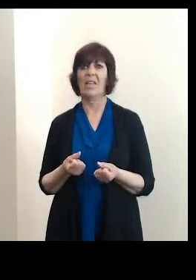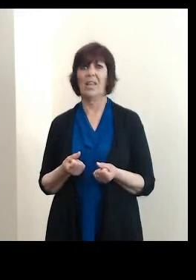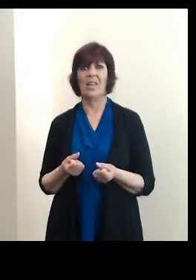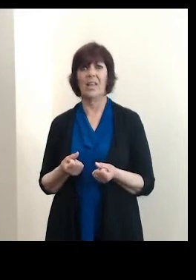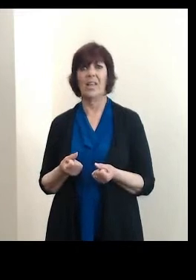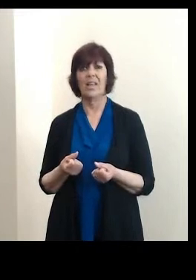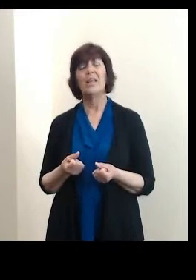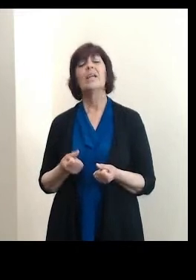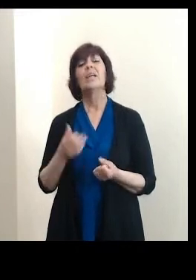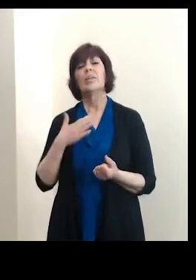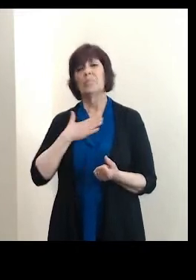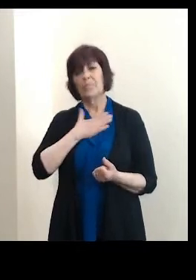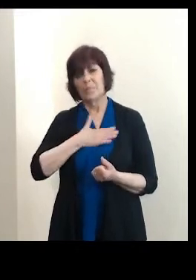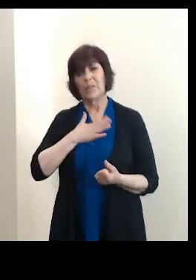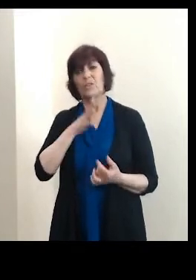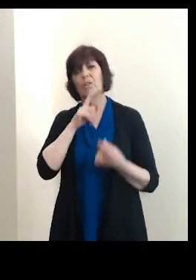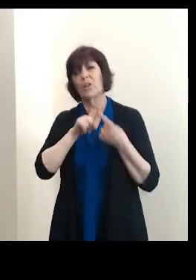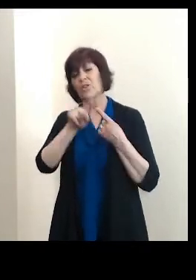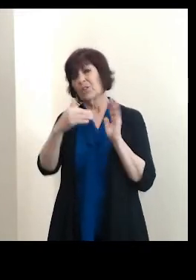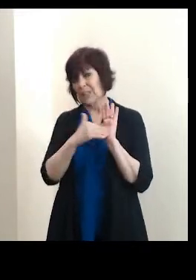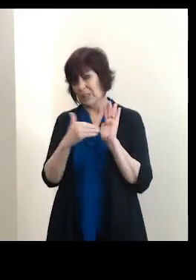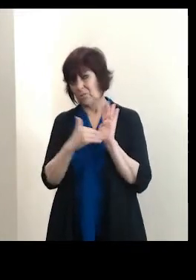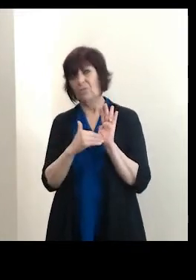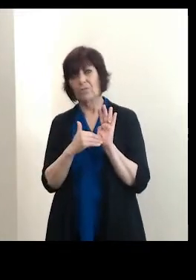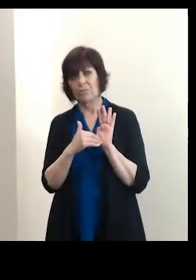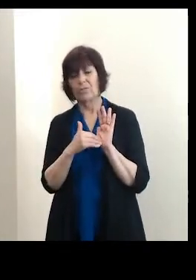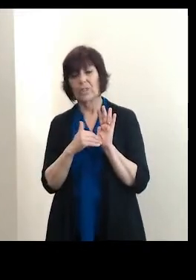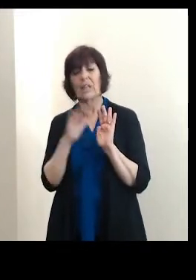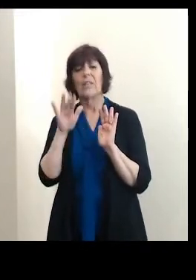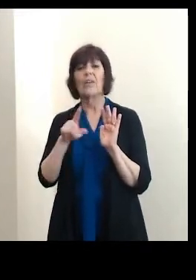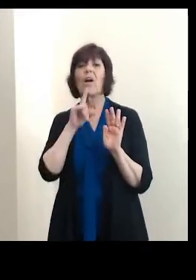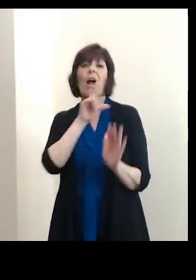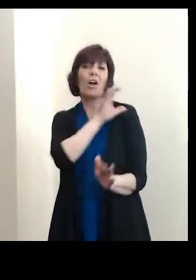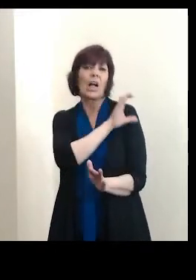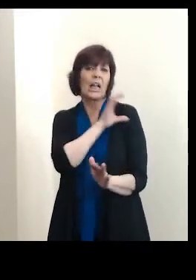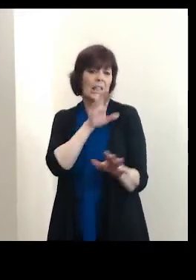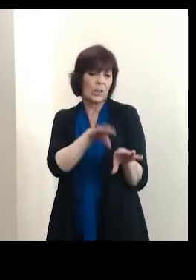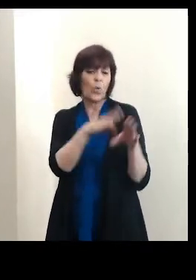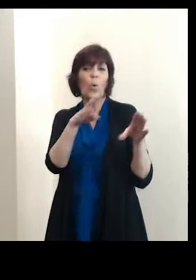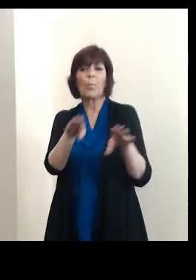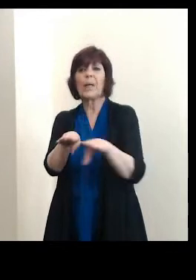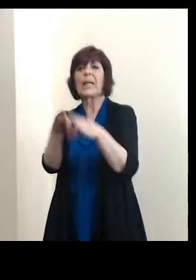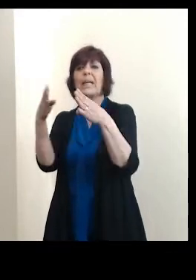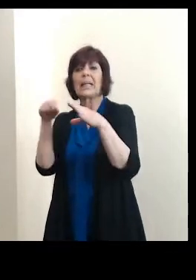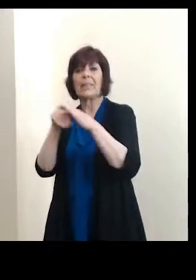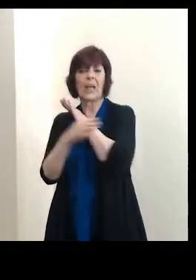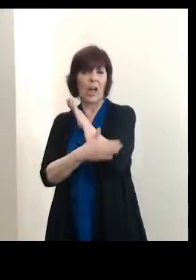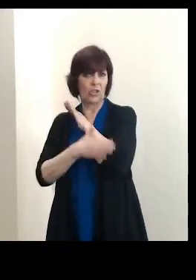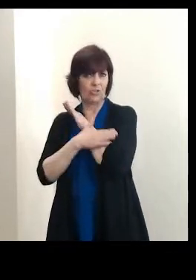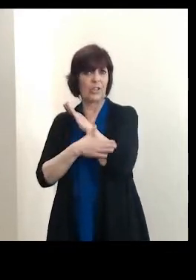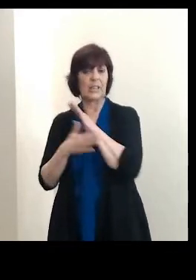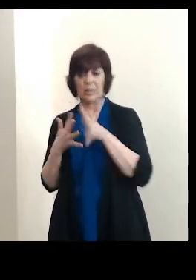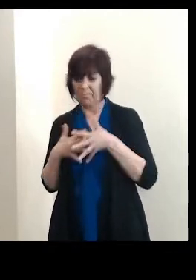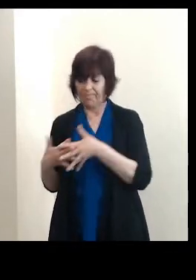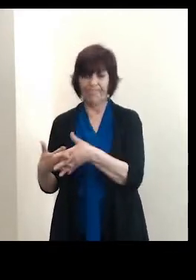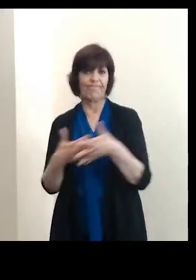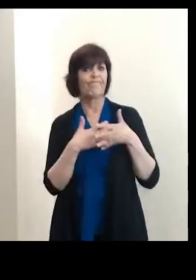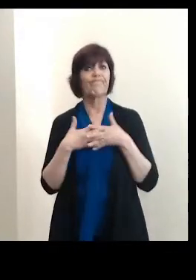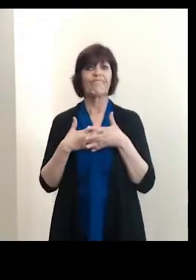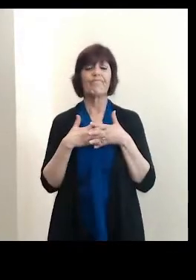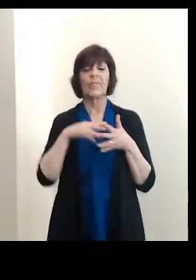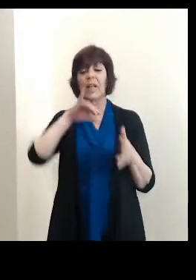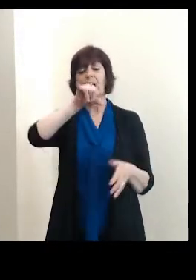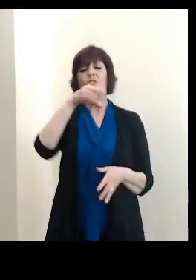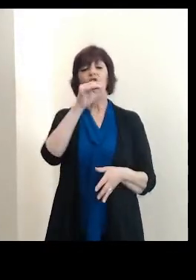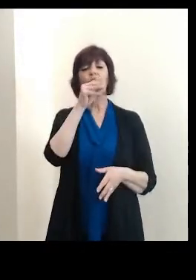from COVID-19 to talk to their healthcare provider. We know there are clinics opening up across the country. I believe our Jacobs